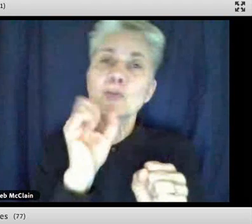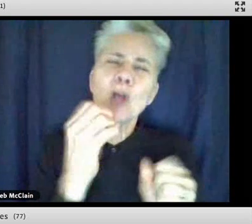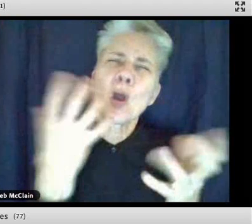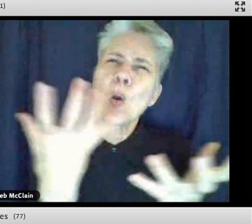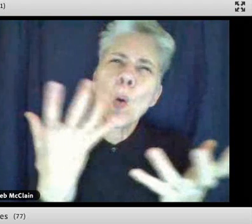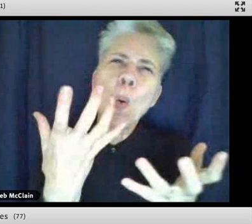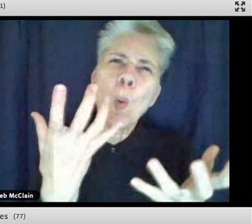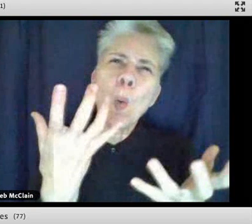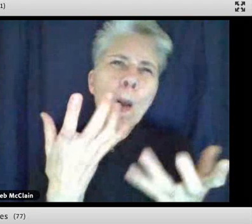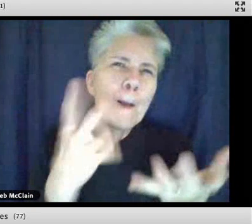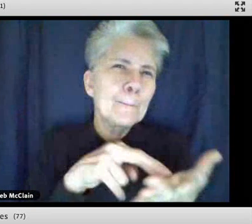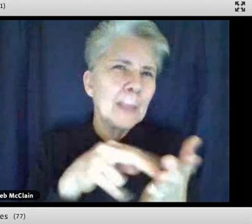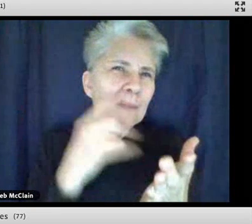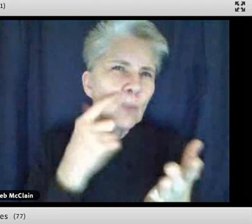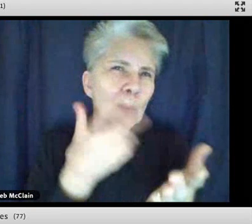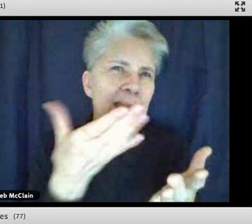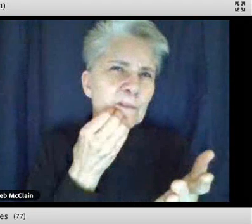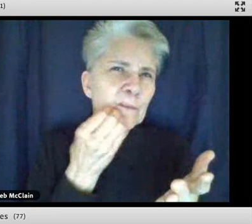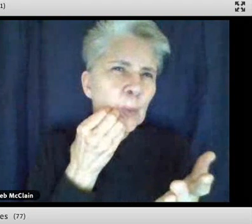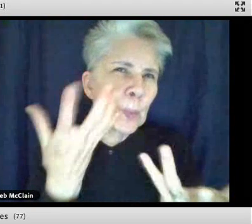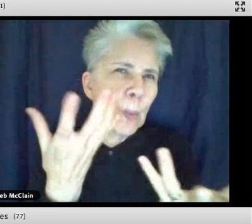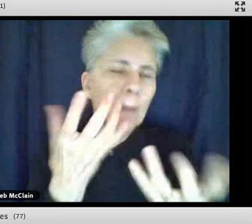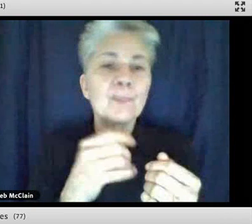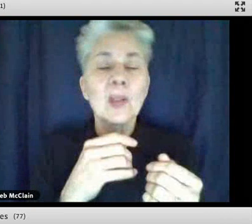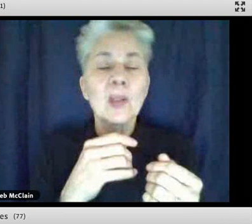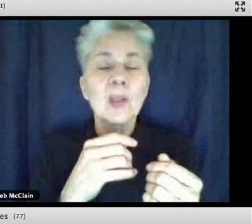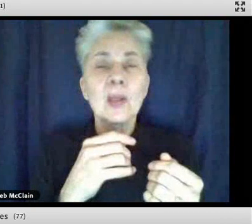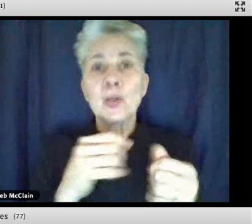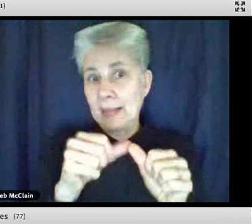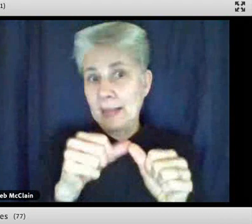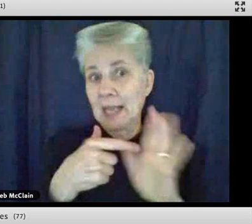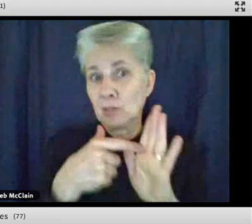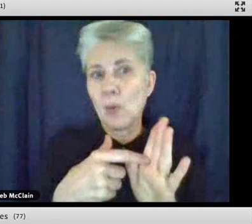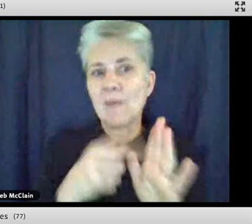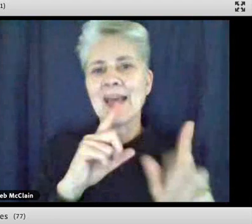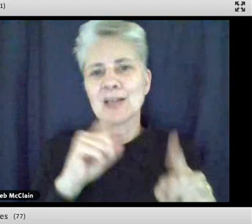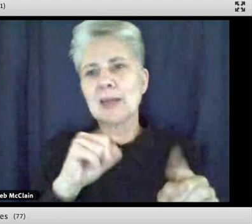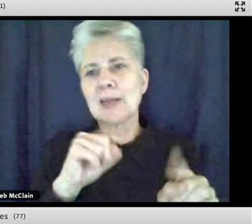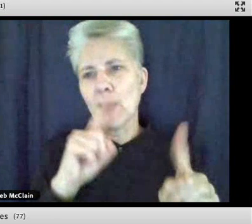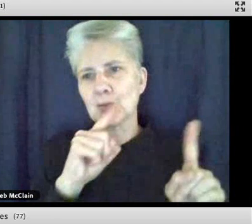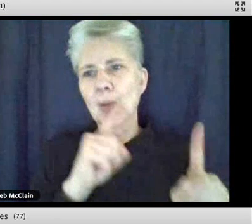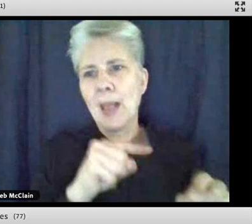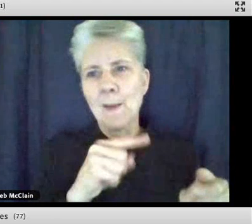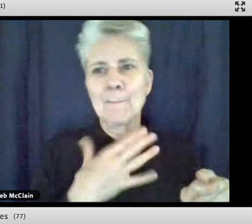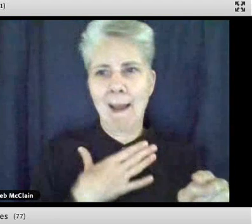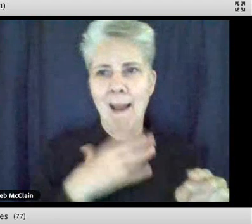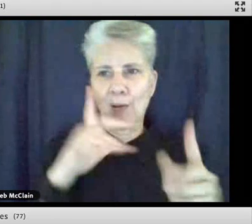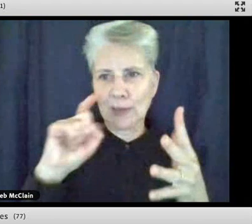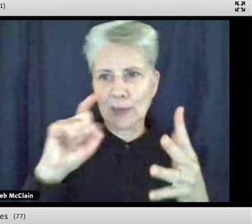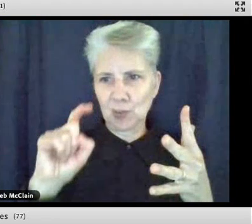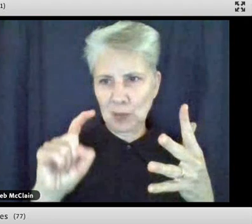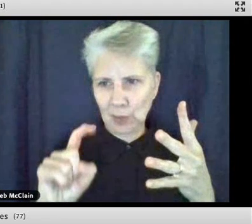the implication of takeout food? So, like I said, the sites I'm going to show you have answered all of my questions that